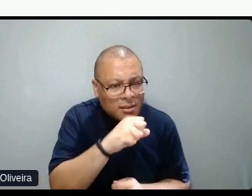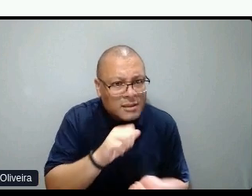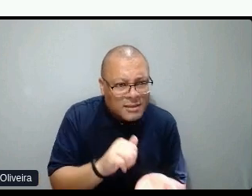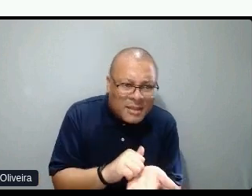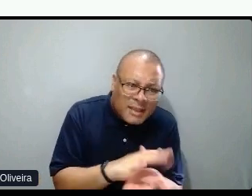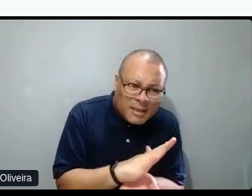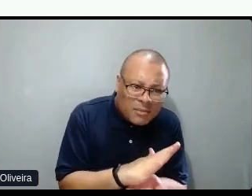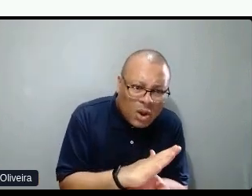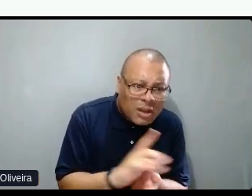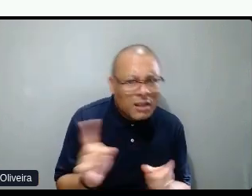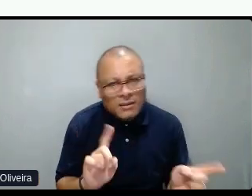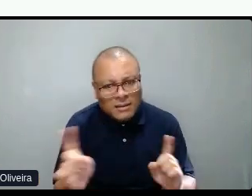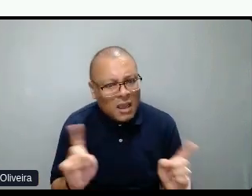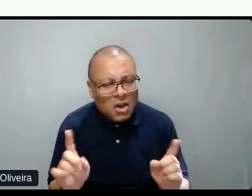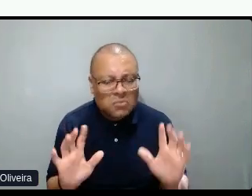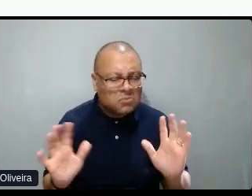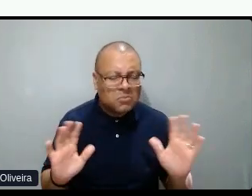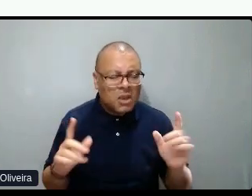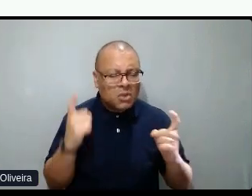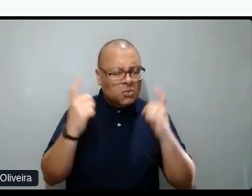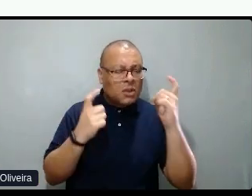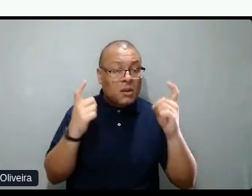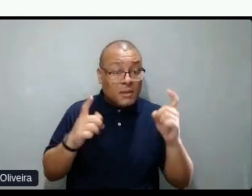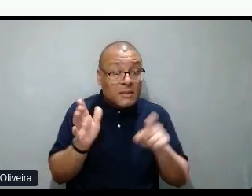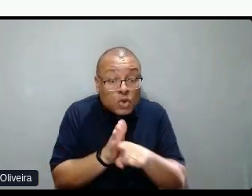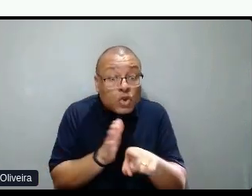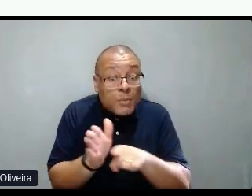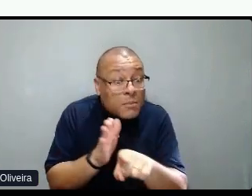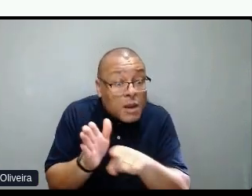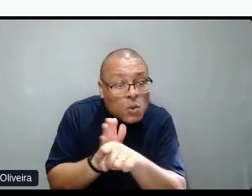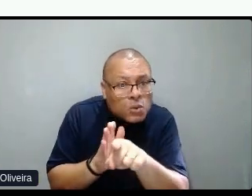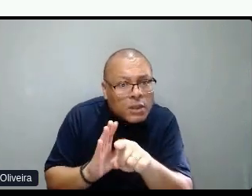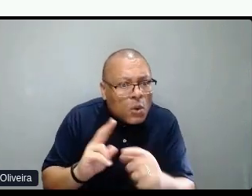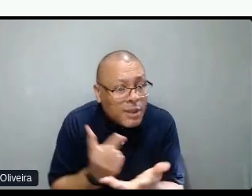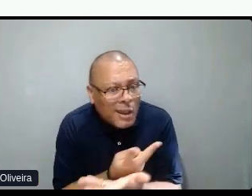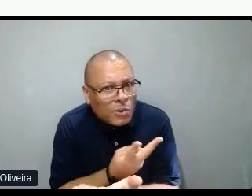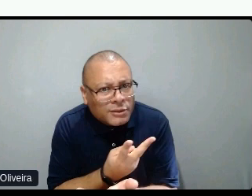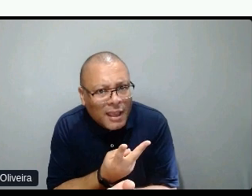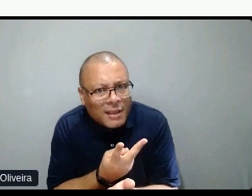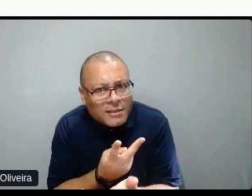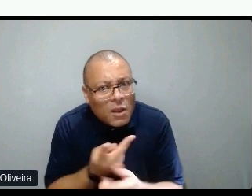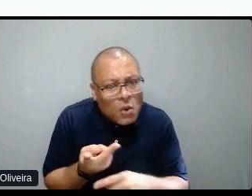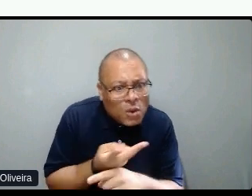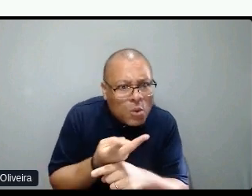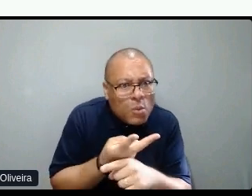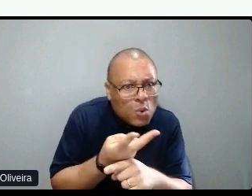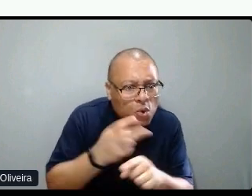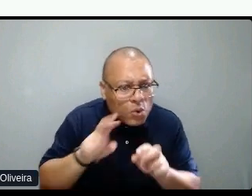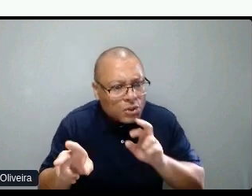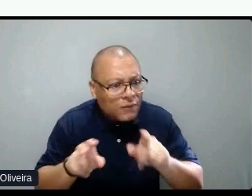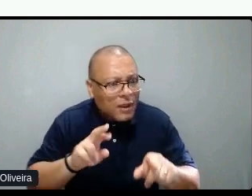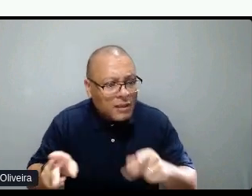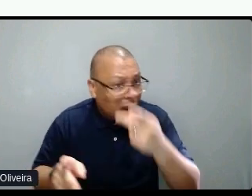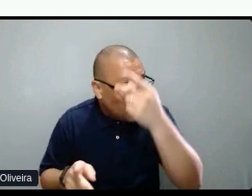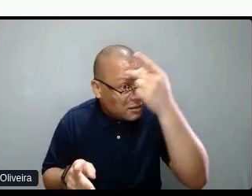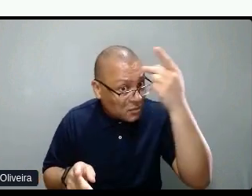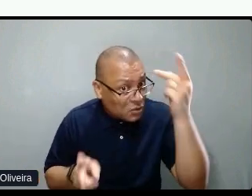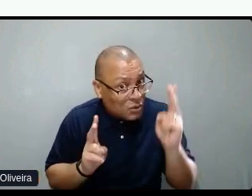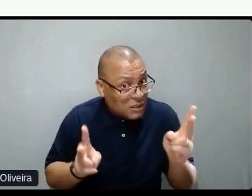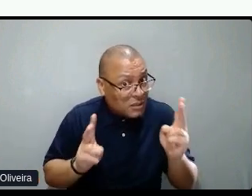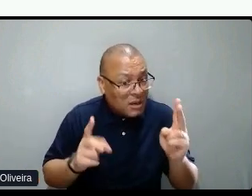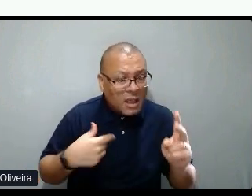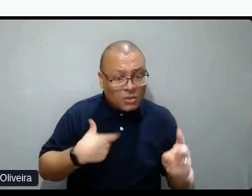status. That, oh, if I ask this many questions, what happens? Are people going to look at me differently? Or even your